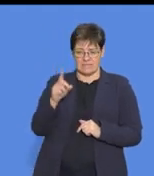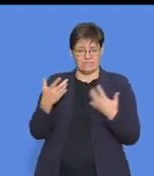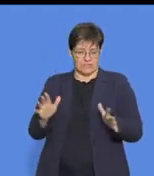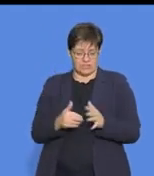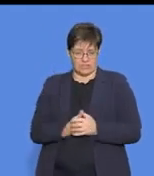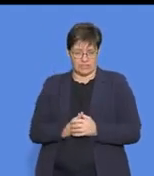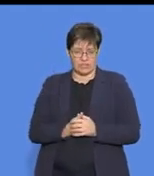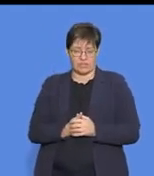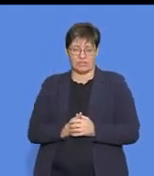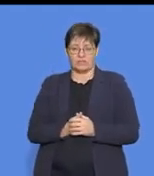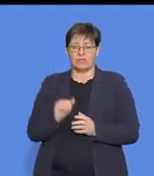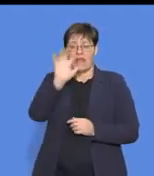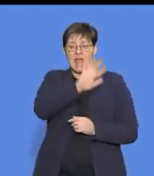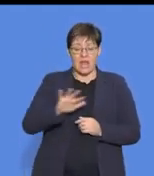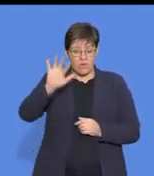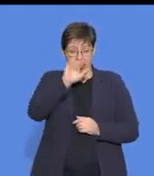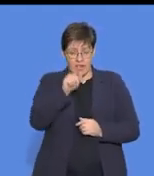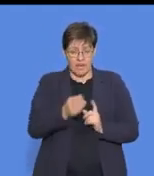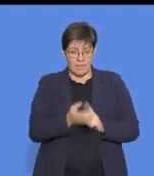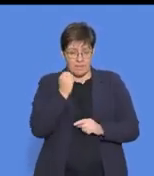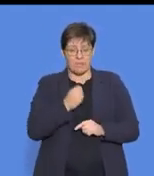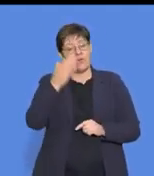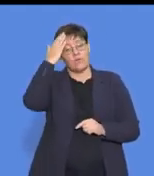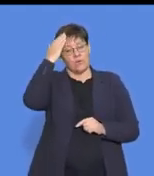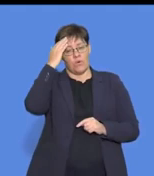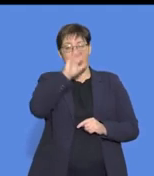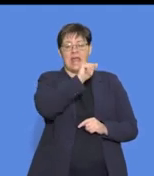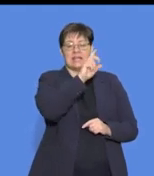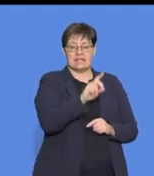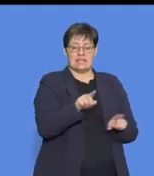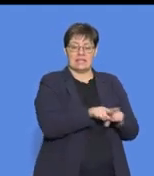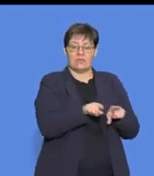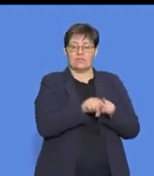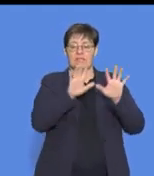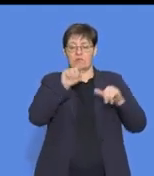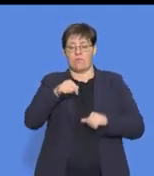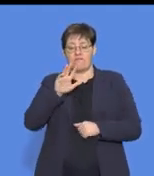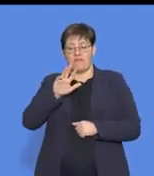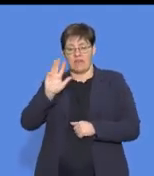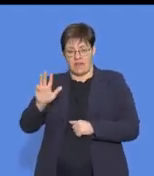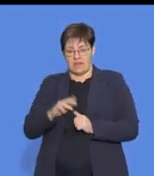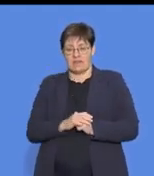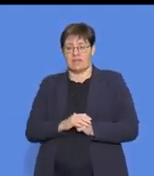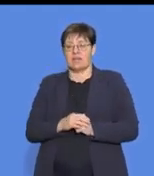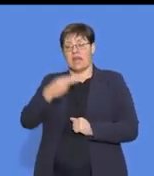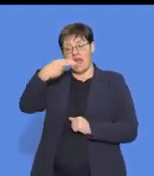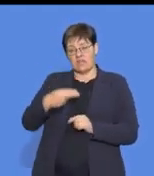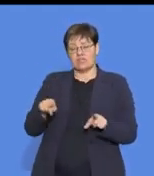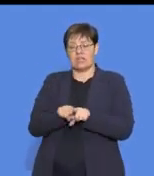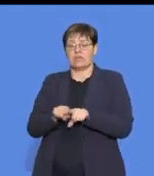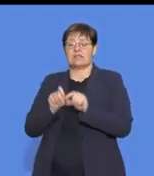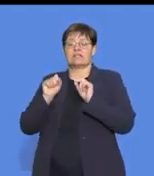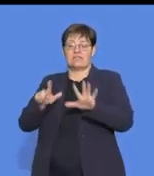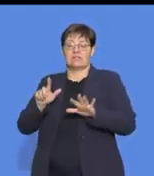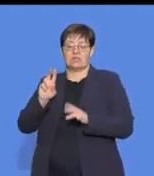we found AD now, okay? So how are we going to find the area of ADC? We know that AD is 10.59 units, and we know